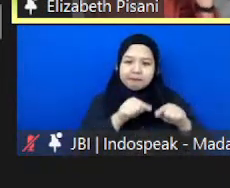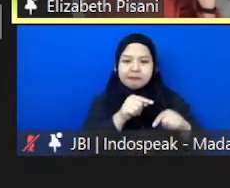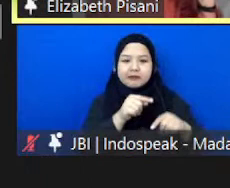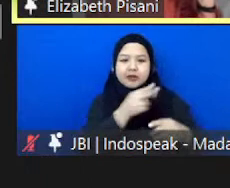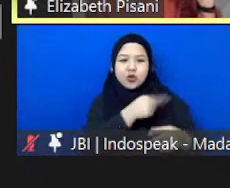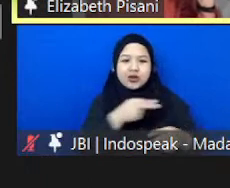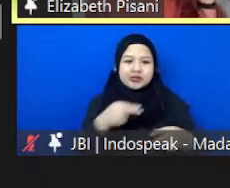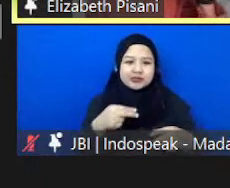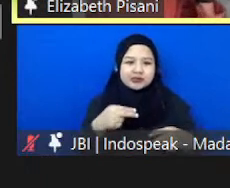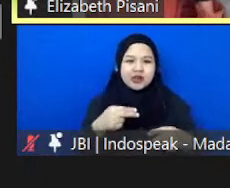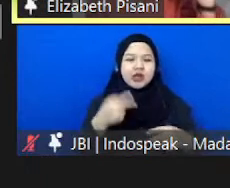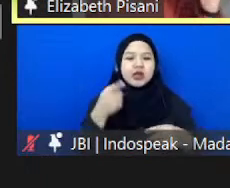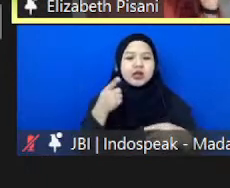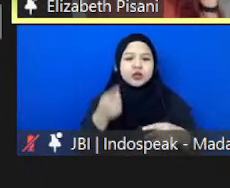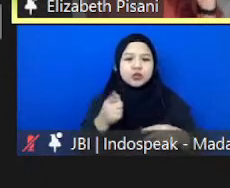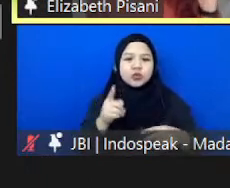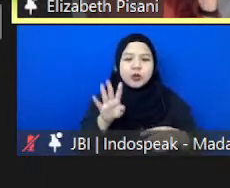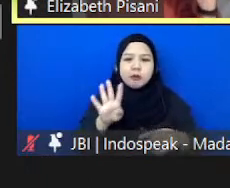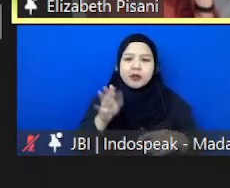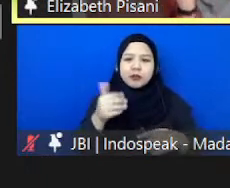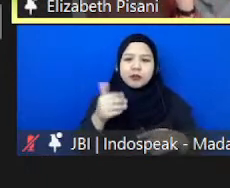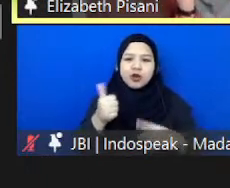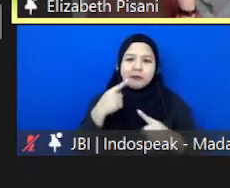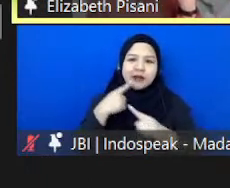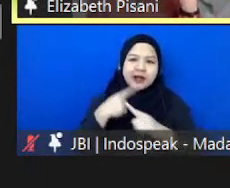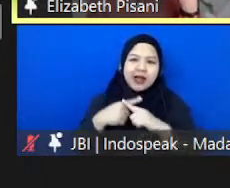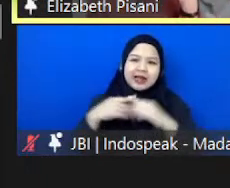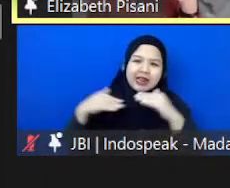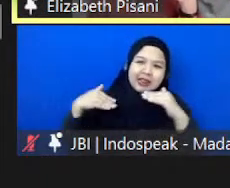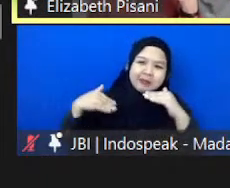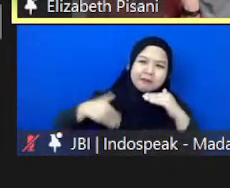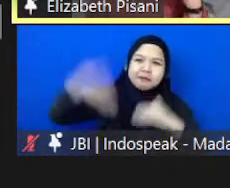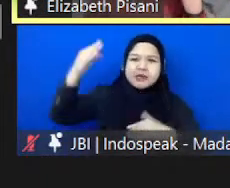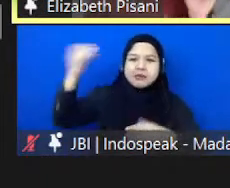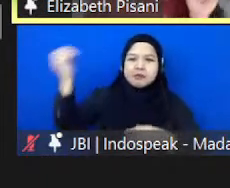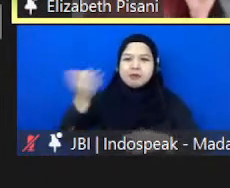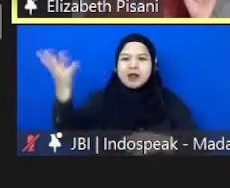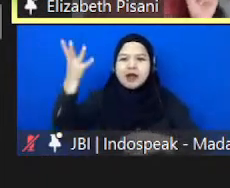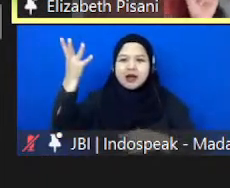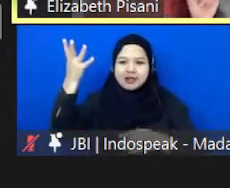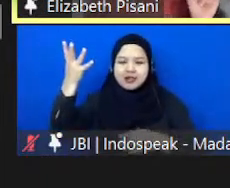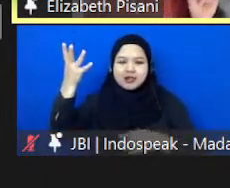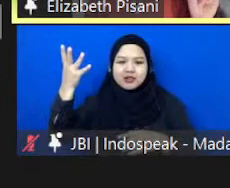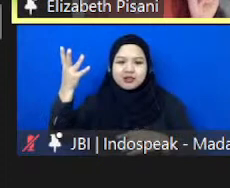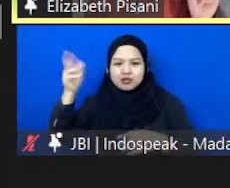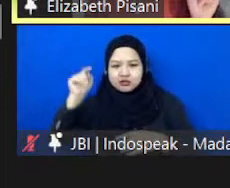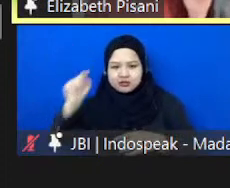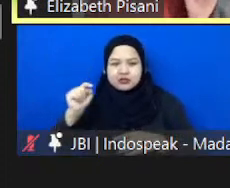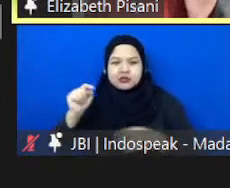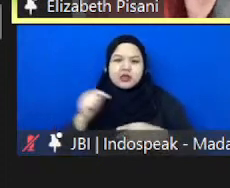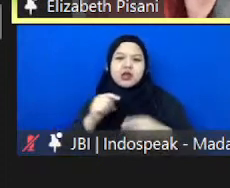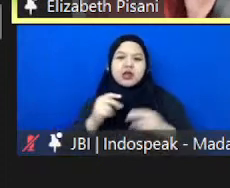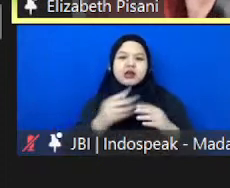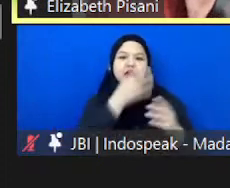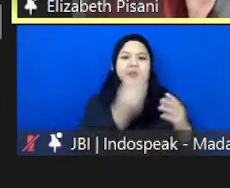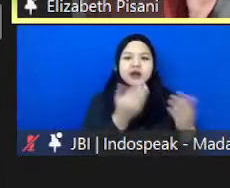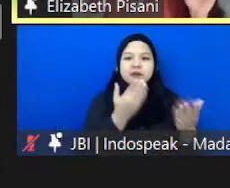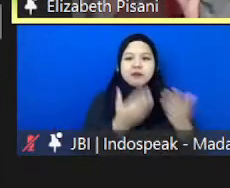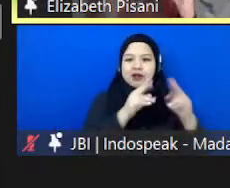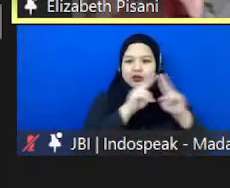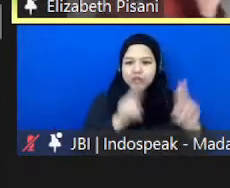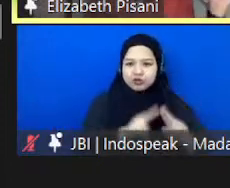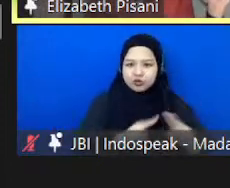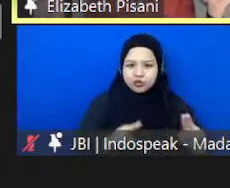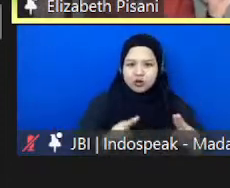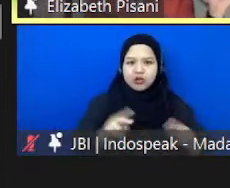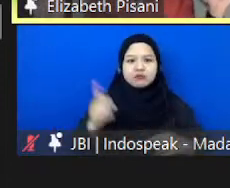46 times more expensive in the public system than the international reference price in 2004.